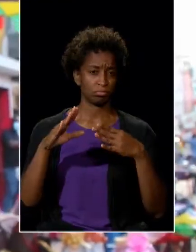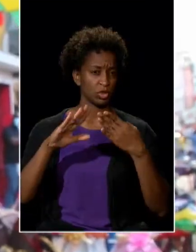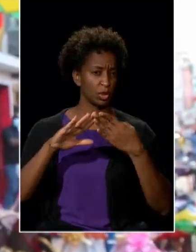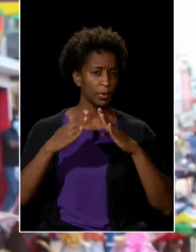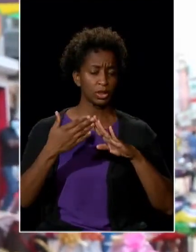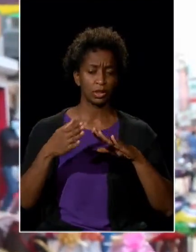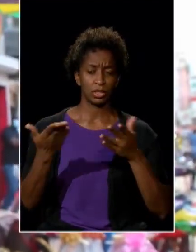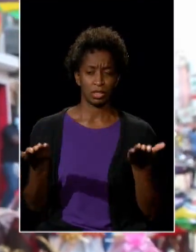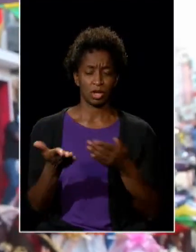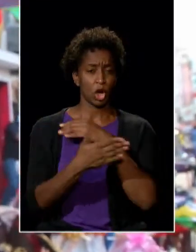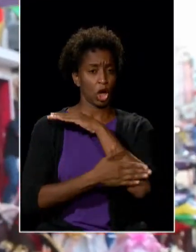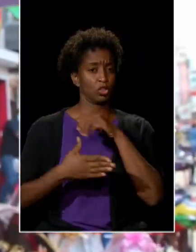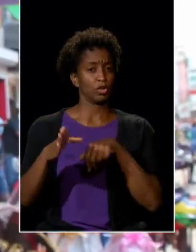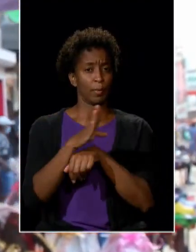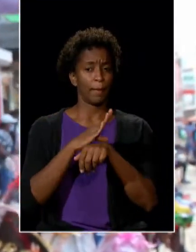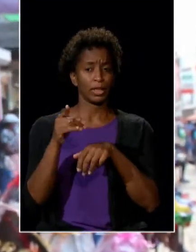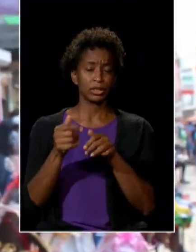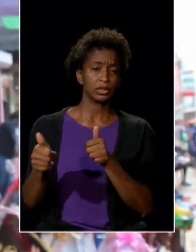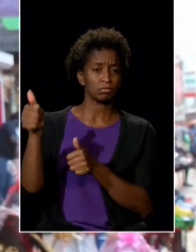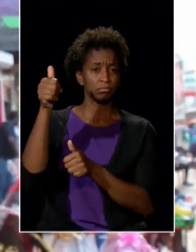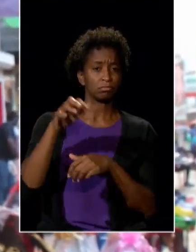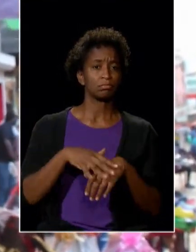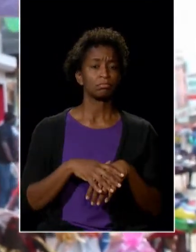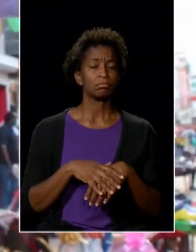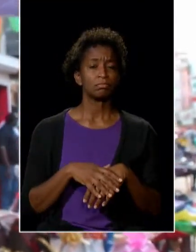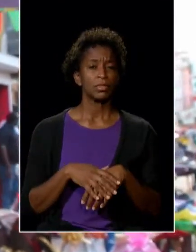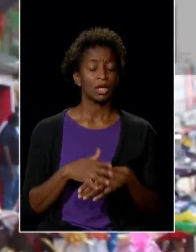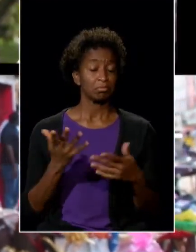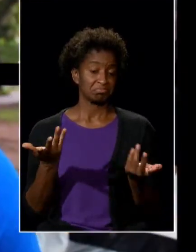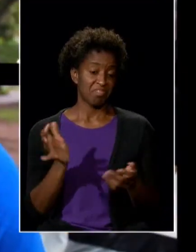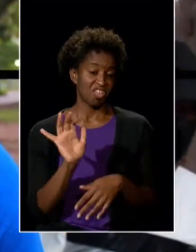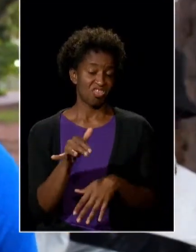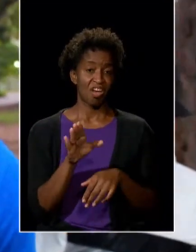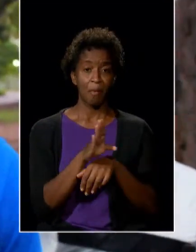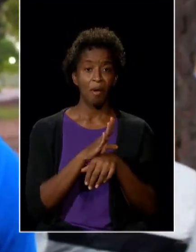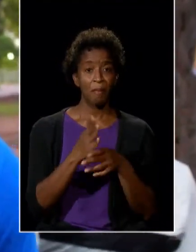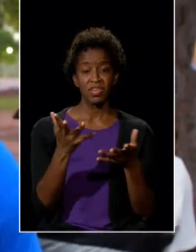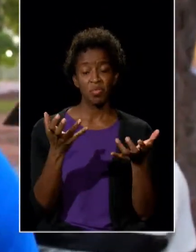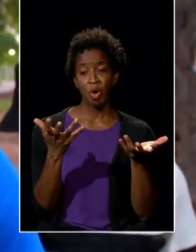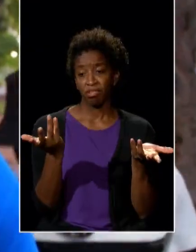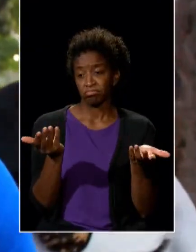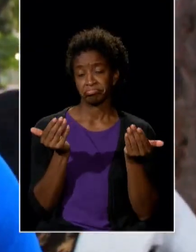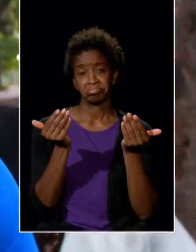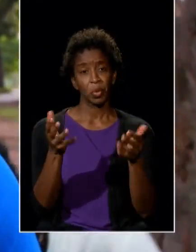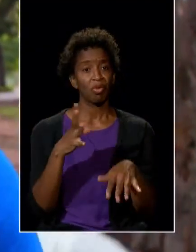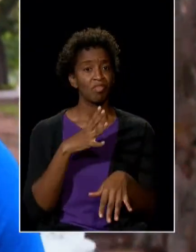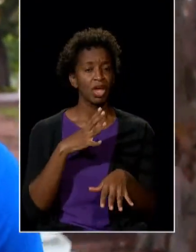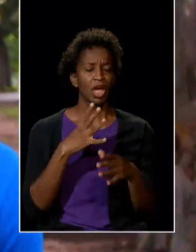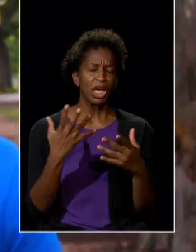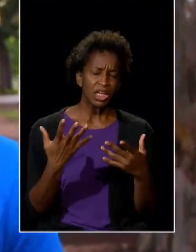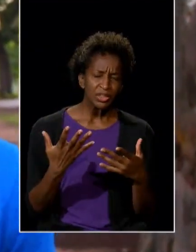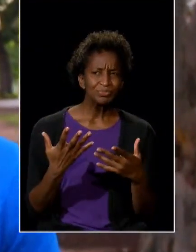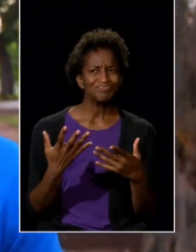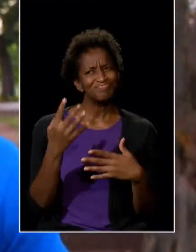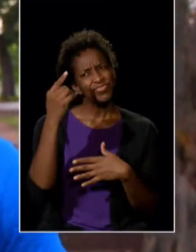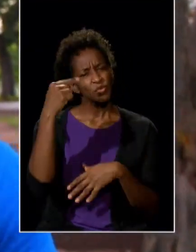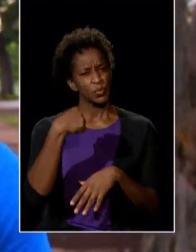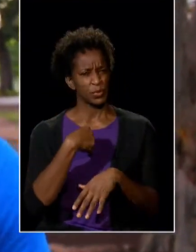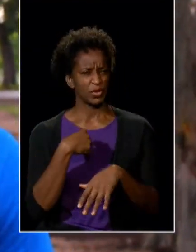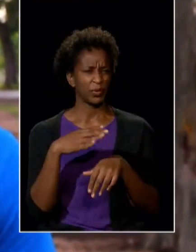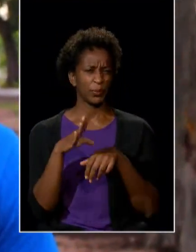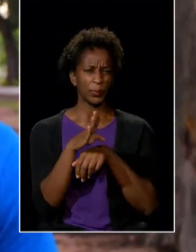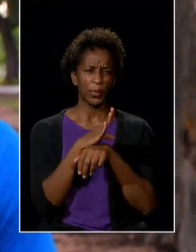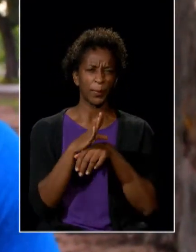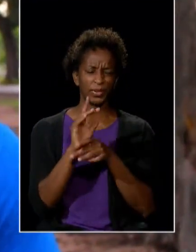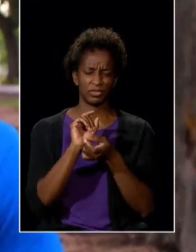cool. Yeah, true. Which one I'll go best, you know? Very hard. Anyway. For me, Barbados becoming a republic, I